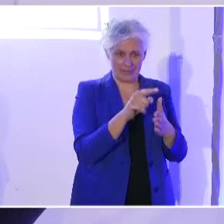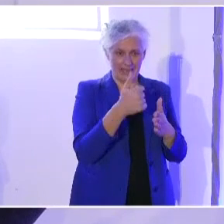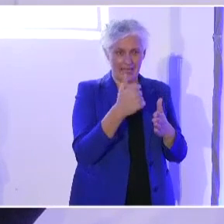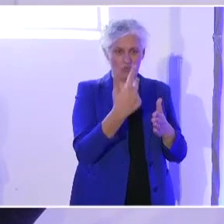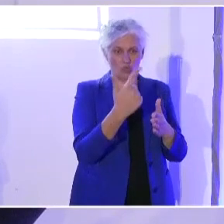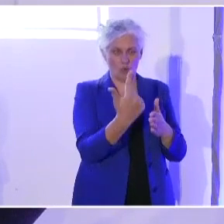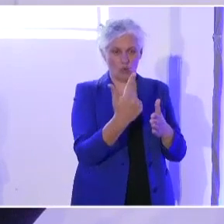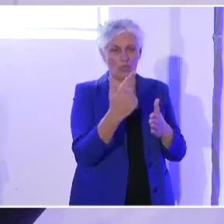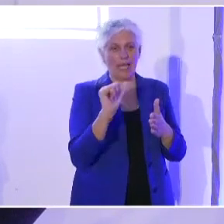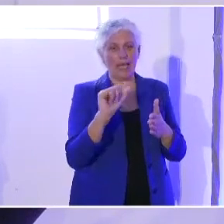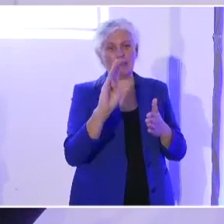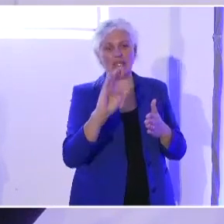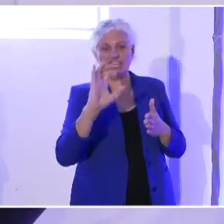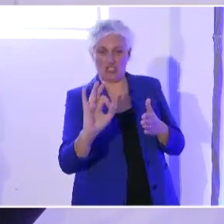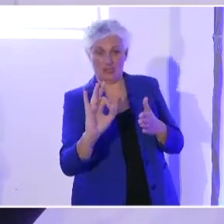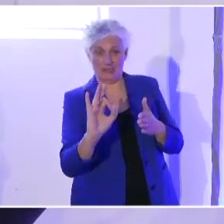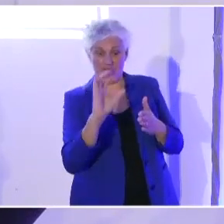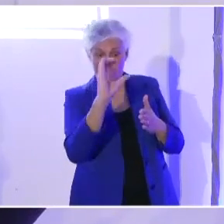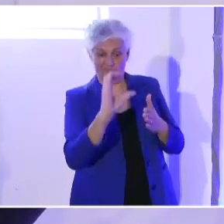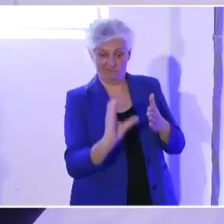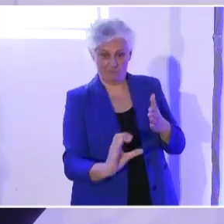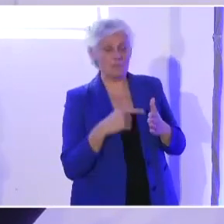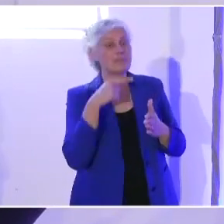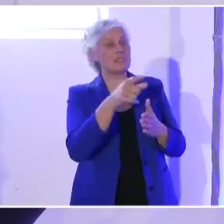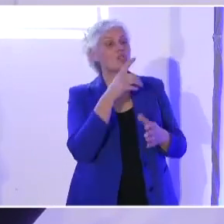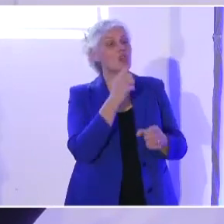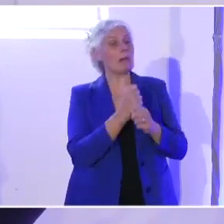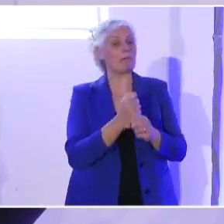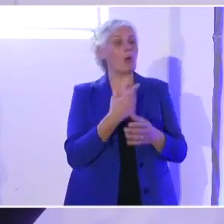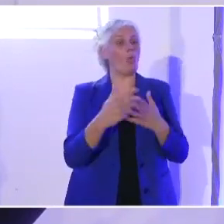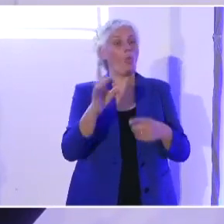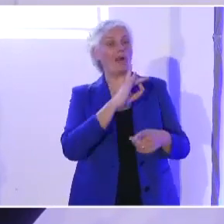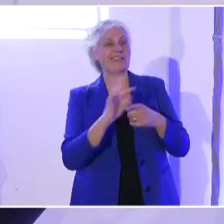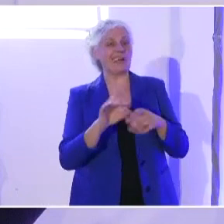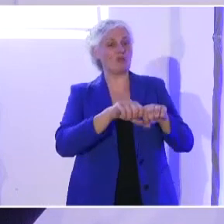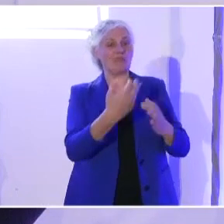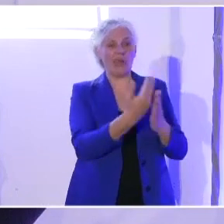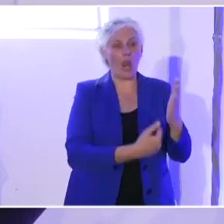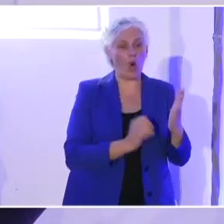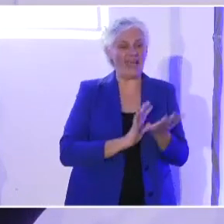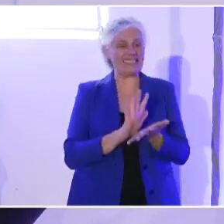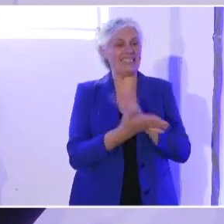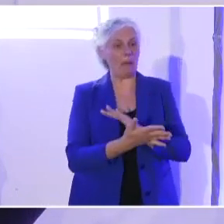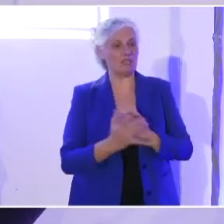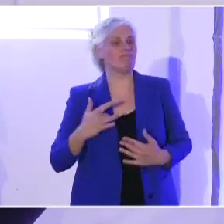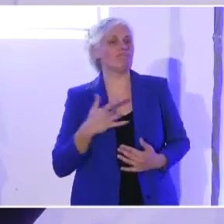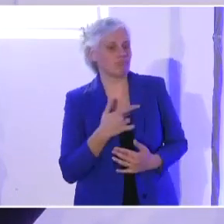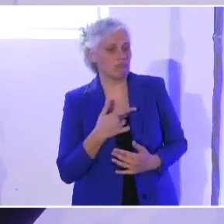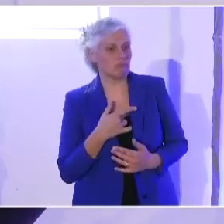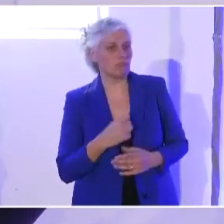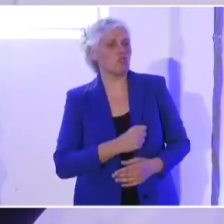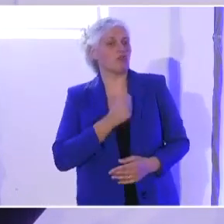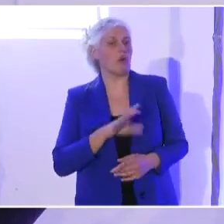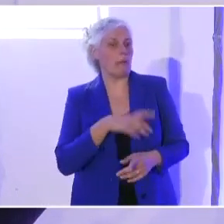B, and G. And those are factors that go to the nature of the infringement and the damage suffered by data subjects, whether